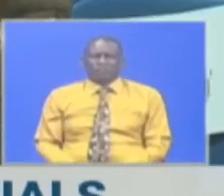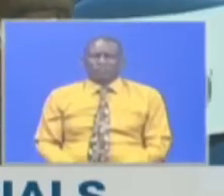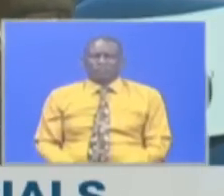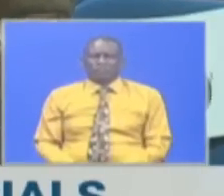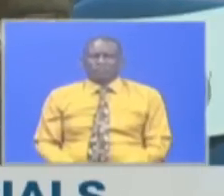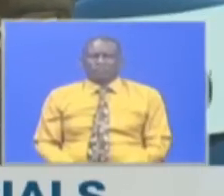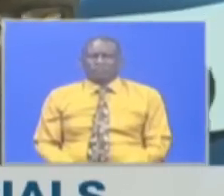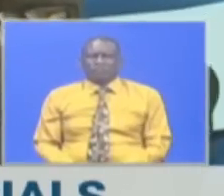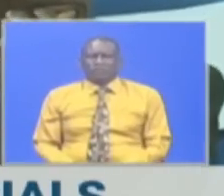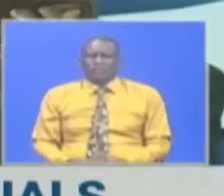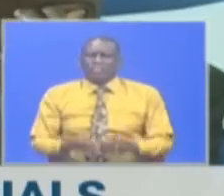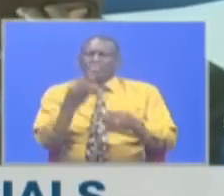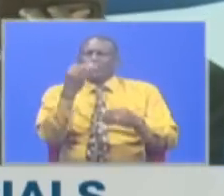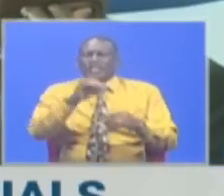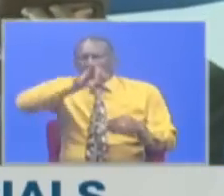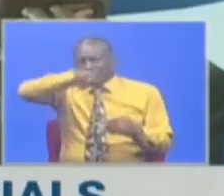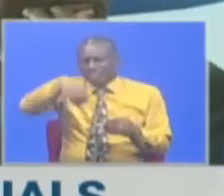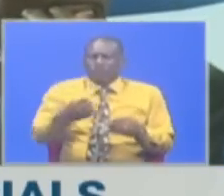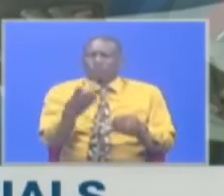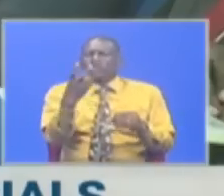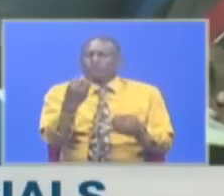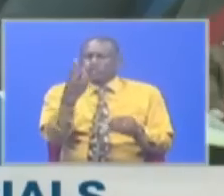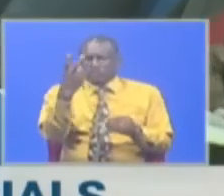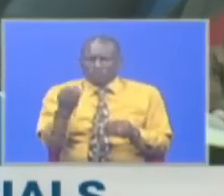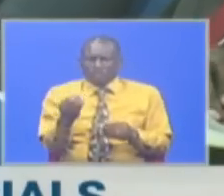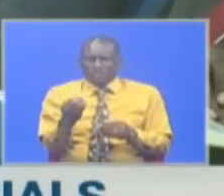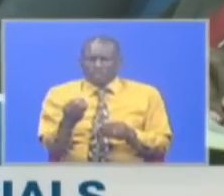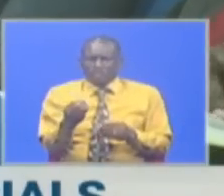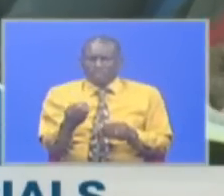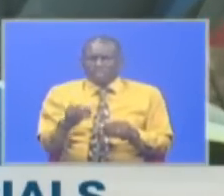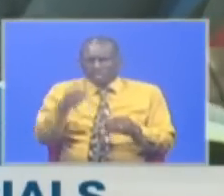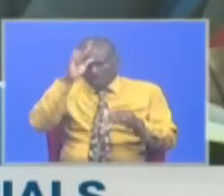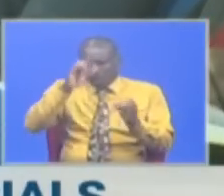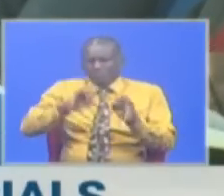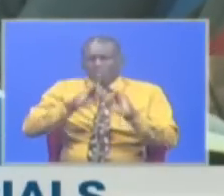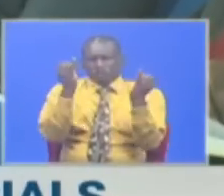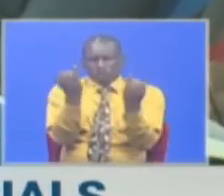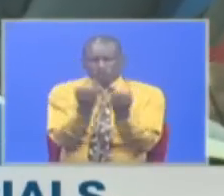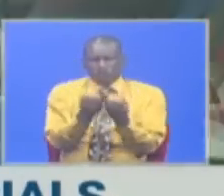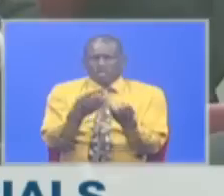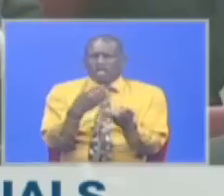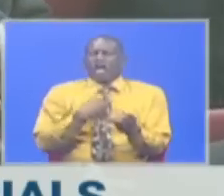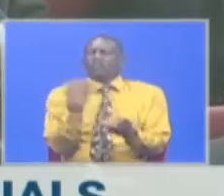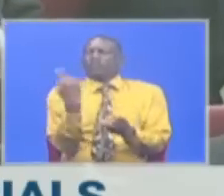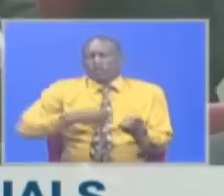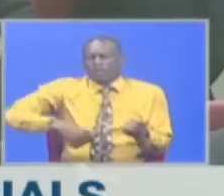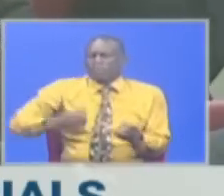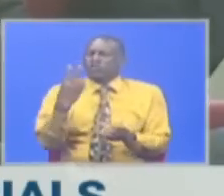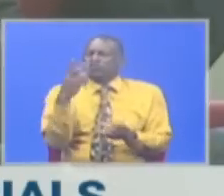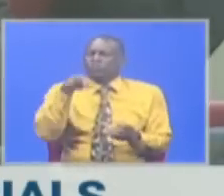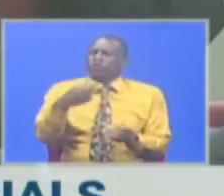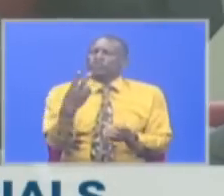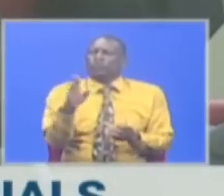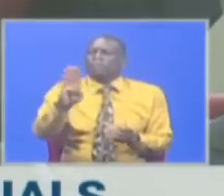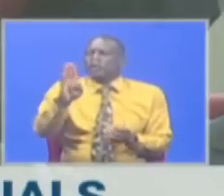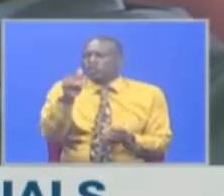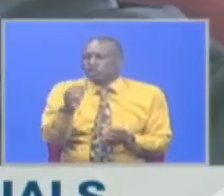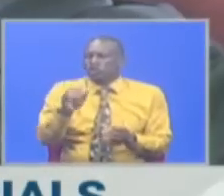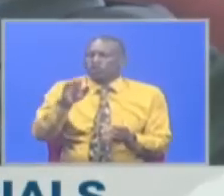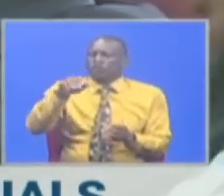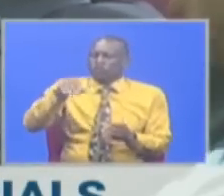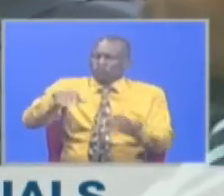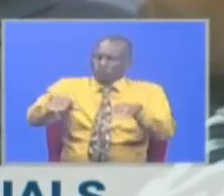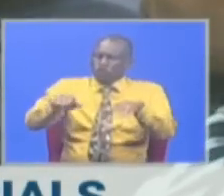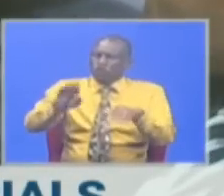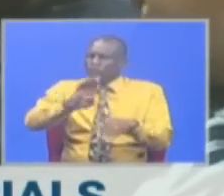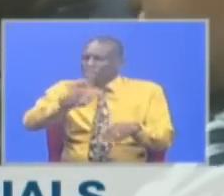As at 30th January 2020, state corporations had only paid 2.2 billion shillings of pending bills out